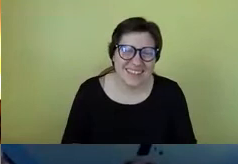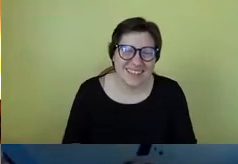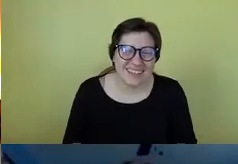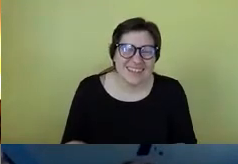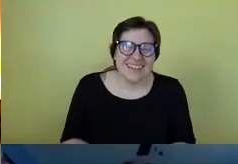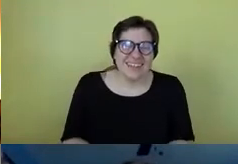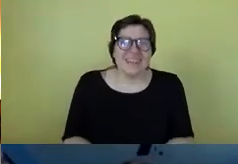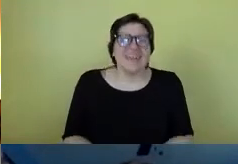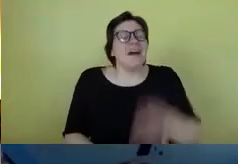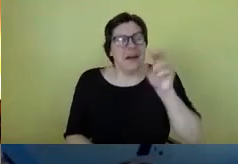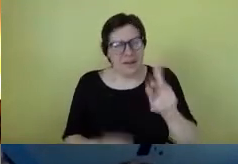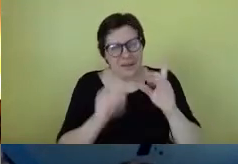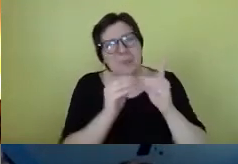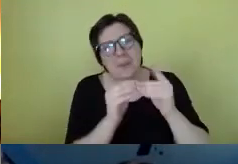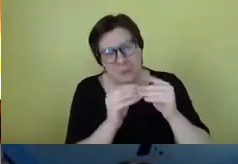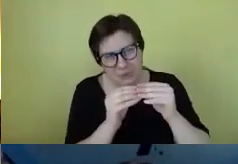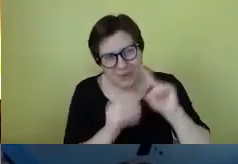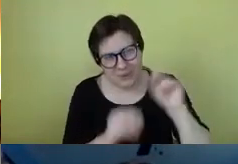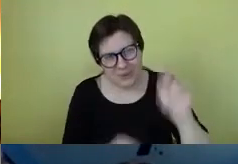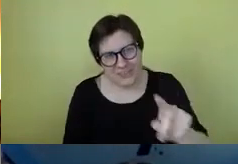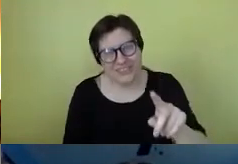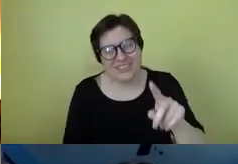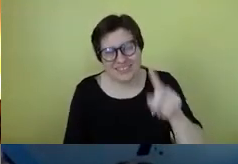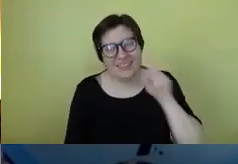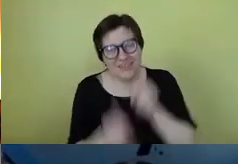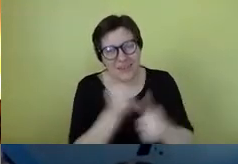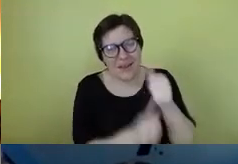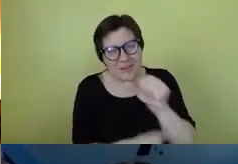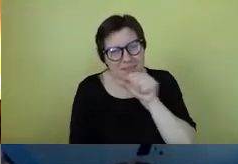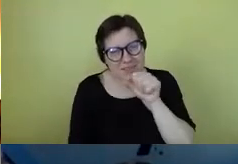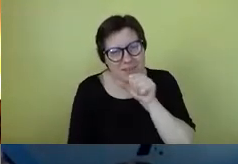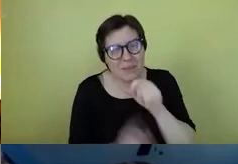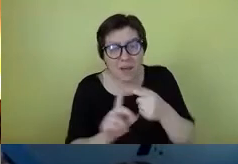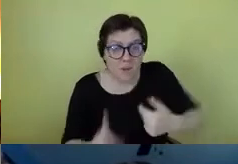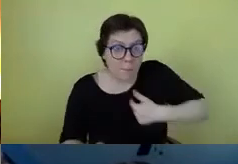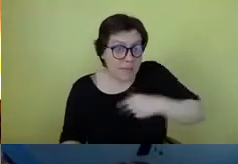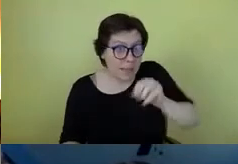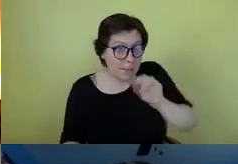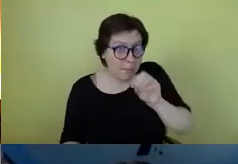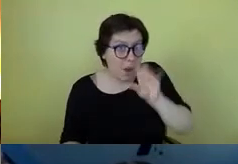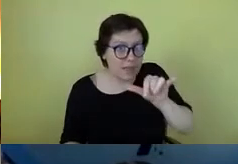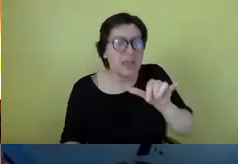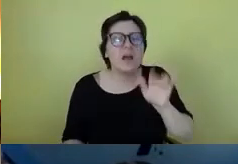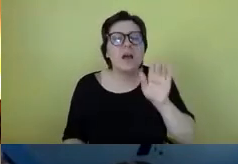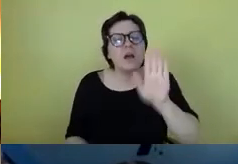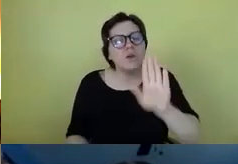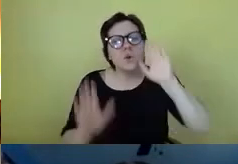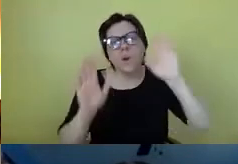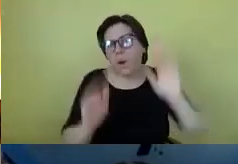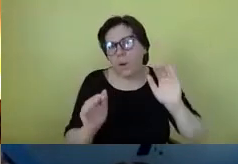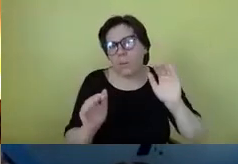Okay, one last question from your Archbishop, and that's actually for me. What is your hope for the young church? What do